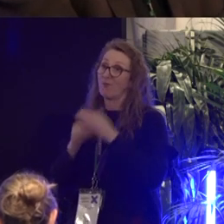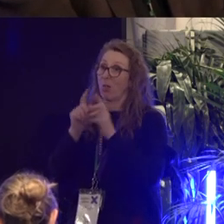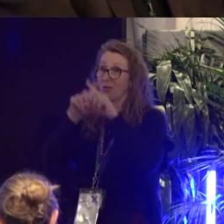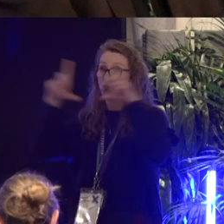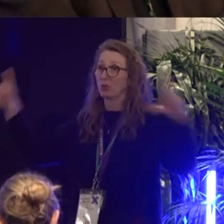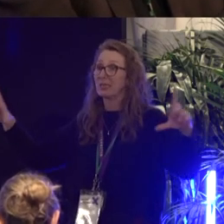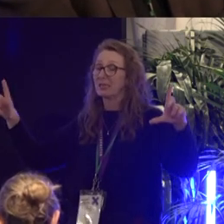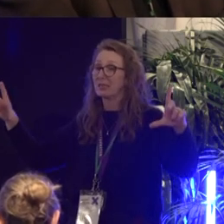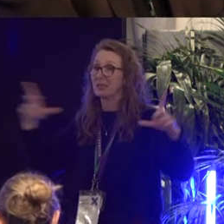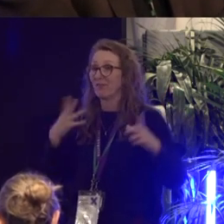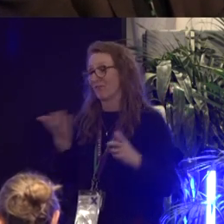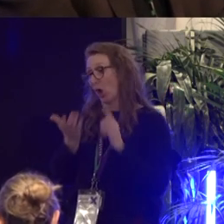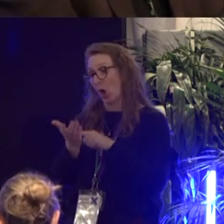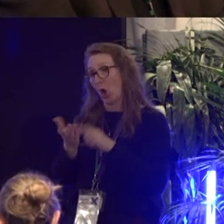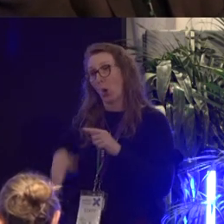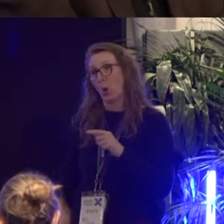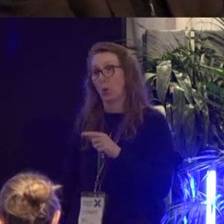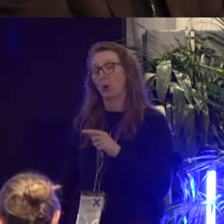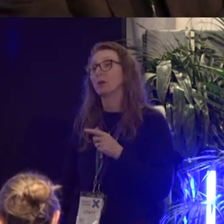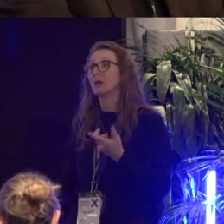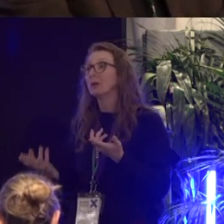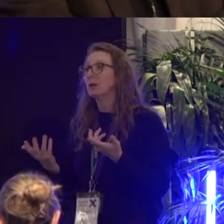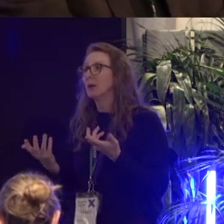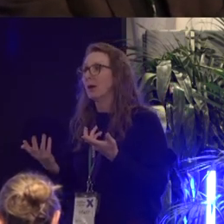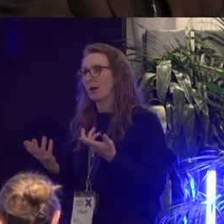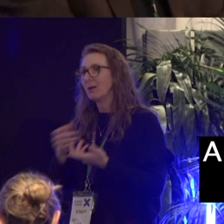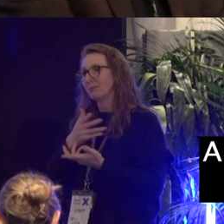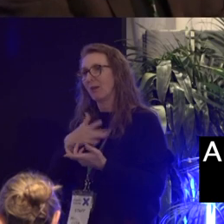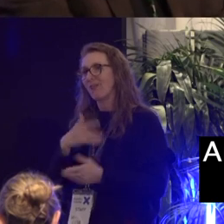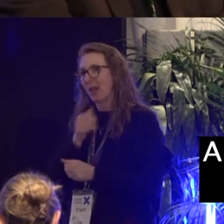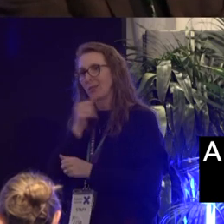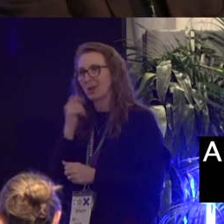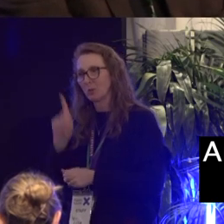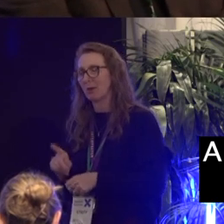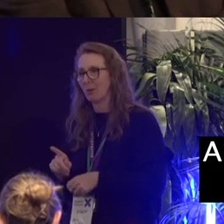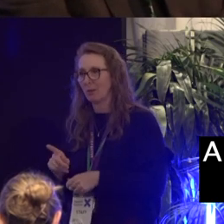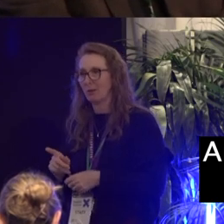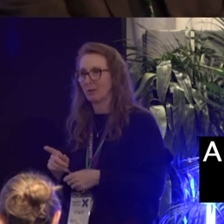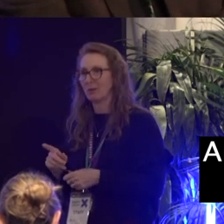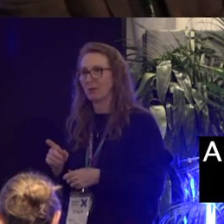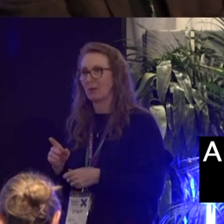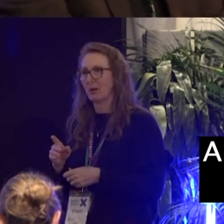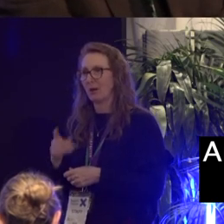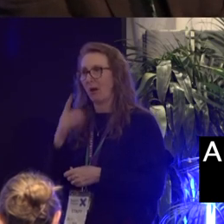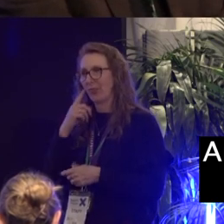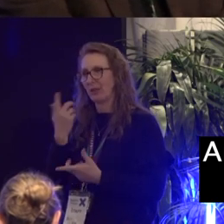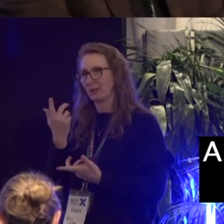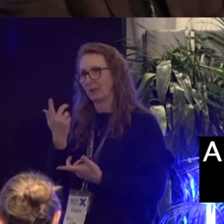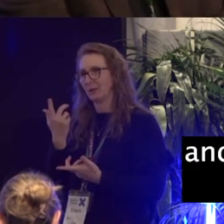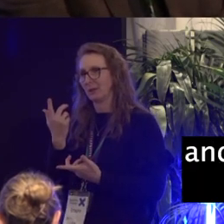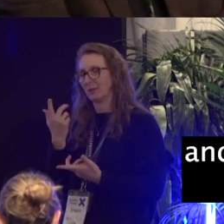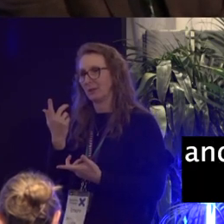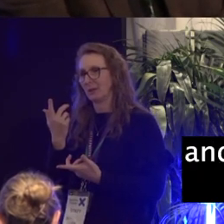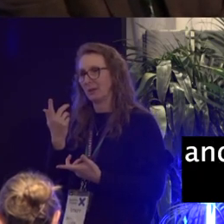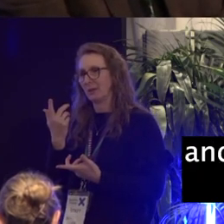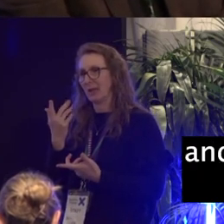And yeah, I got the feedback of like how nice that actually felt to people. And maybe there's something to be said about the kind of intentionality